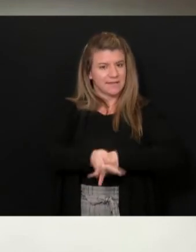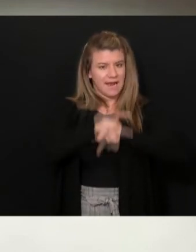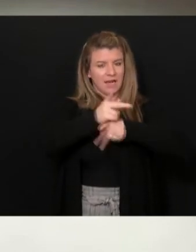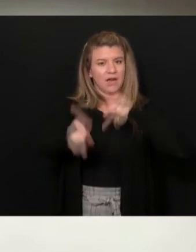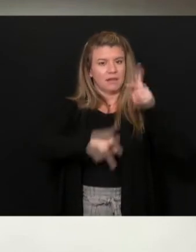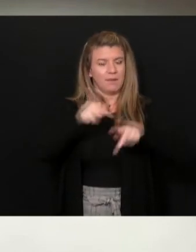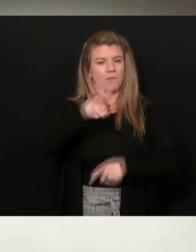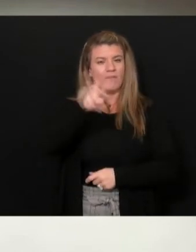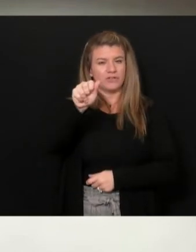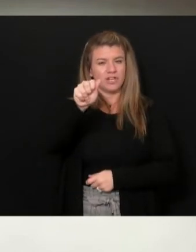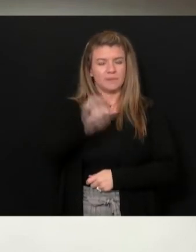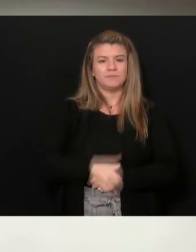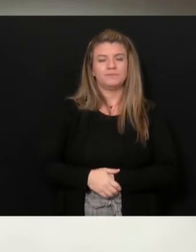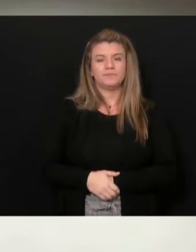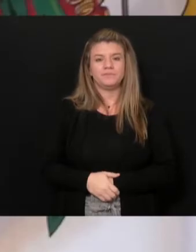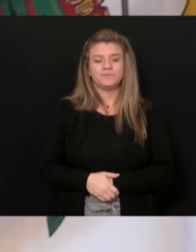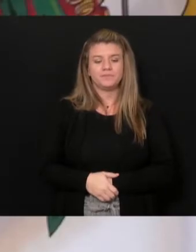West Virginia.